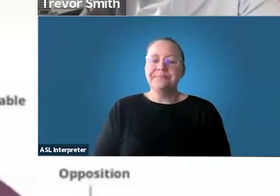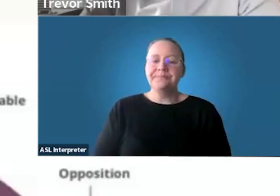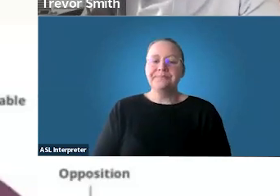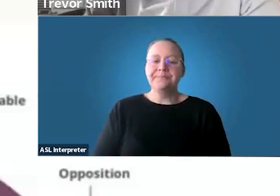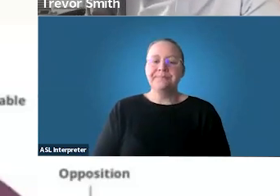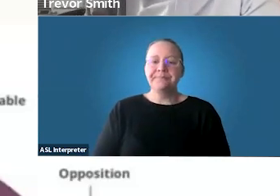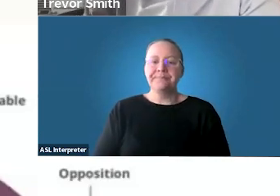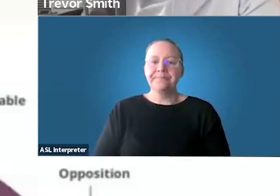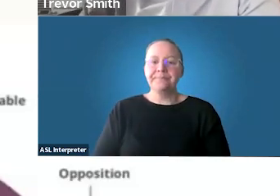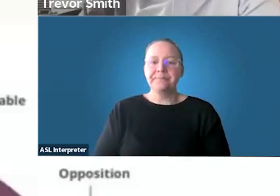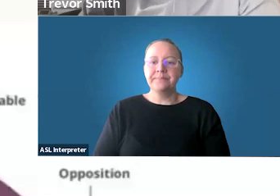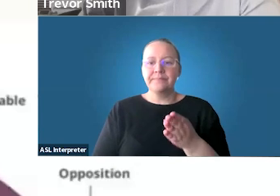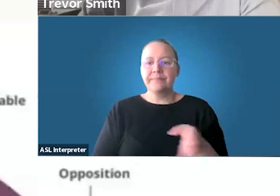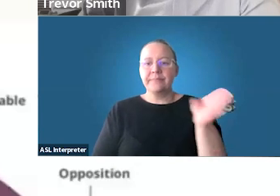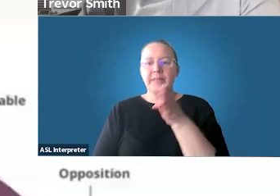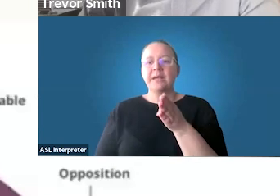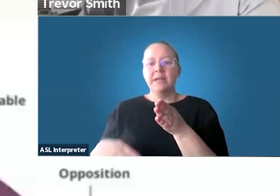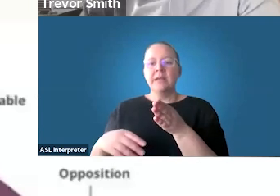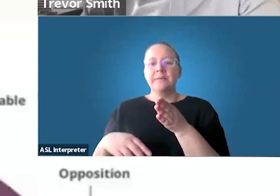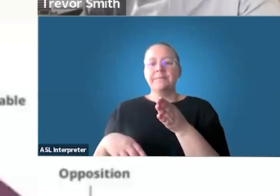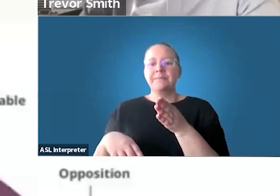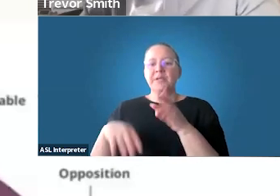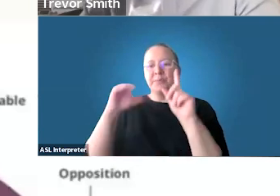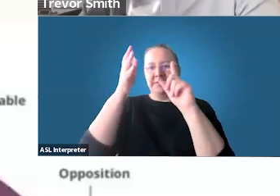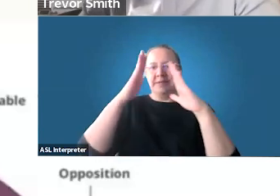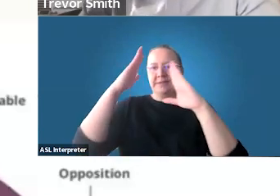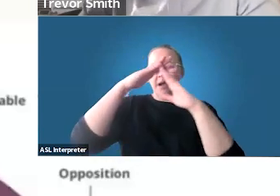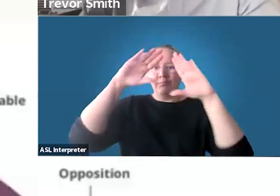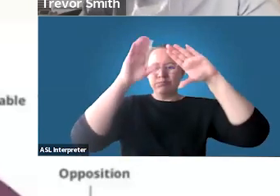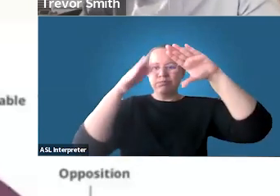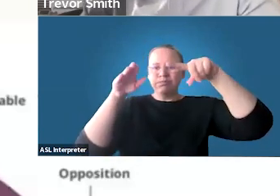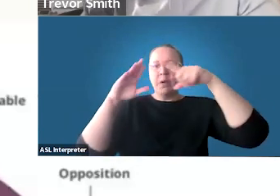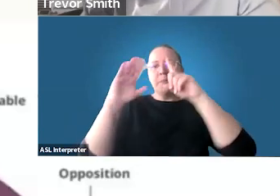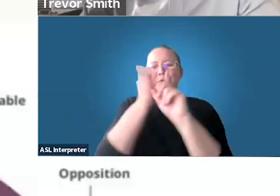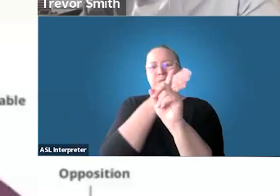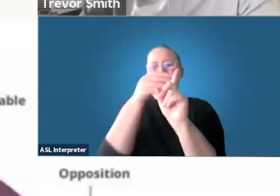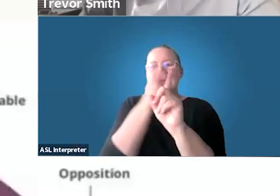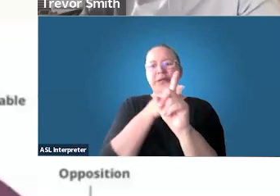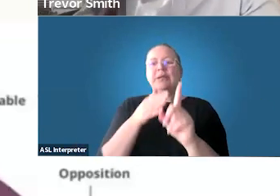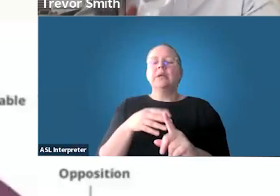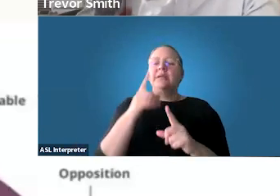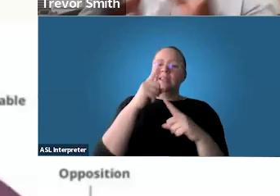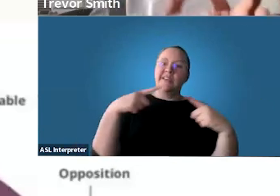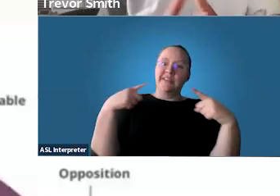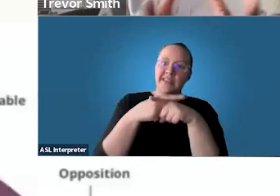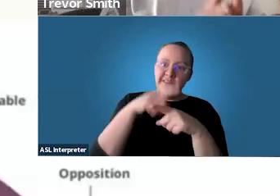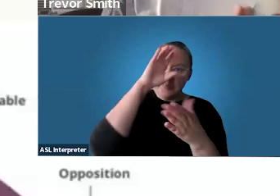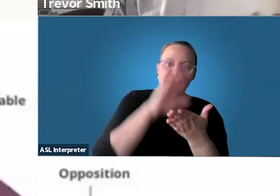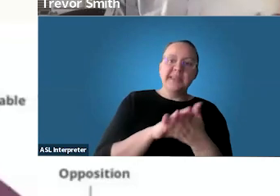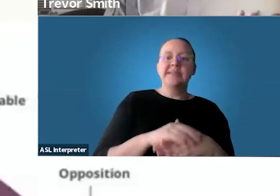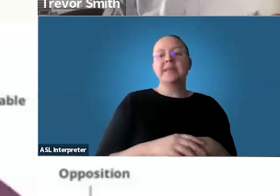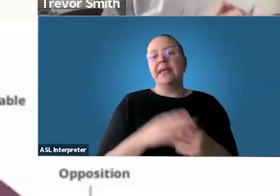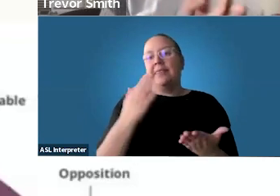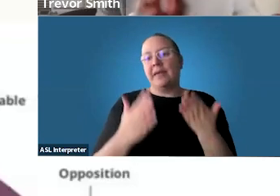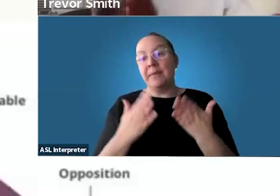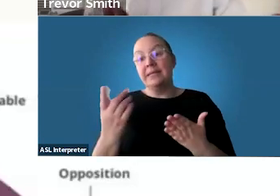one I'll touch on is the persuadables. People who may be uncertain, uninformed, or hold conflicting beliefs. Some folks who might come